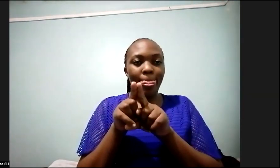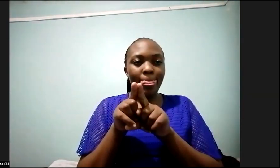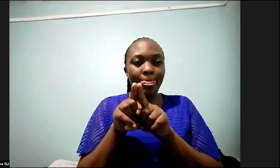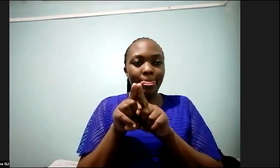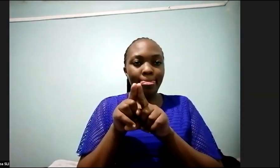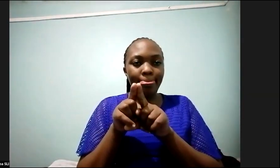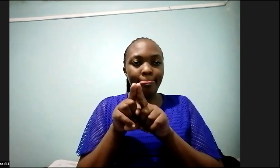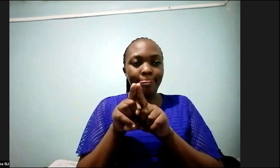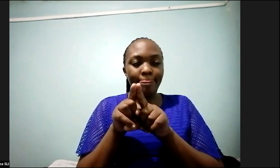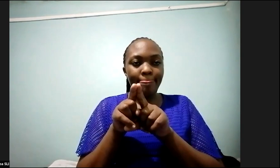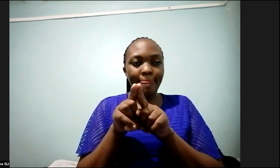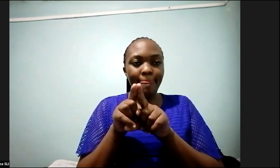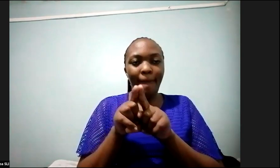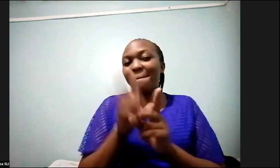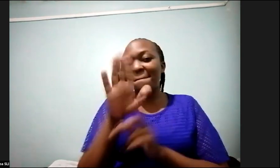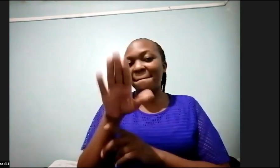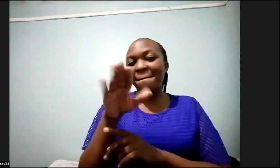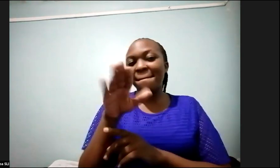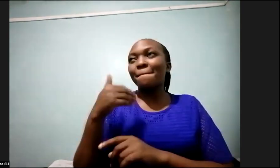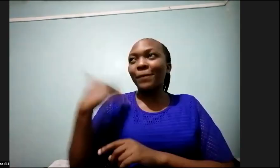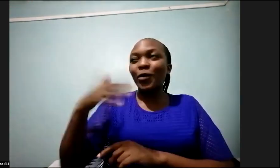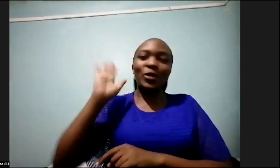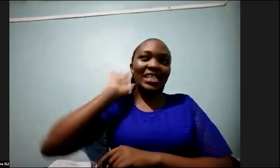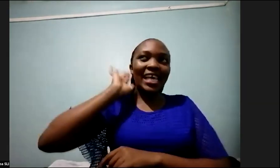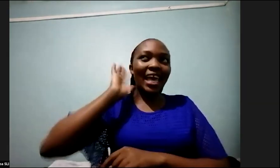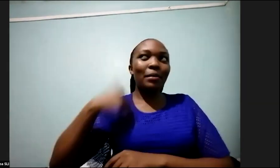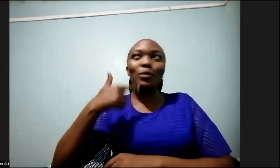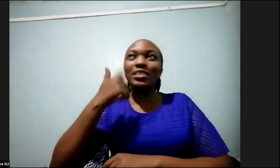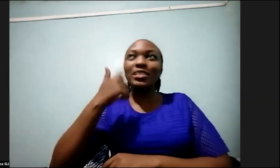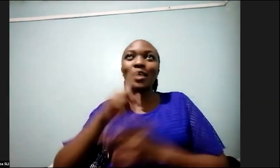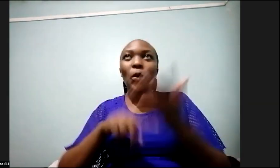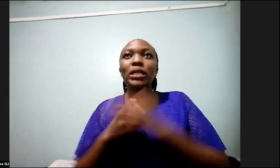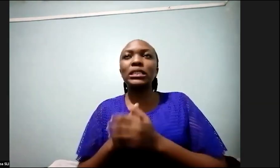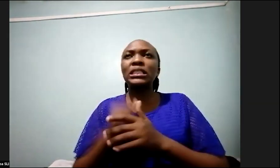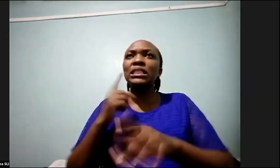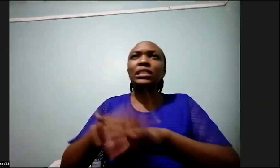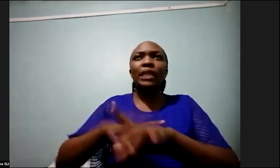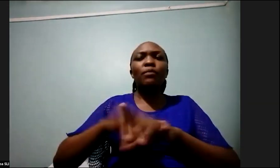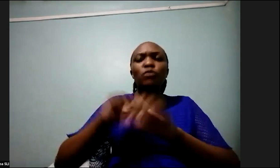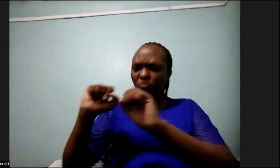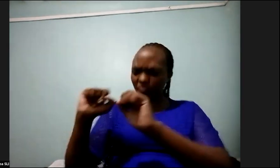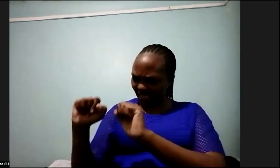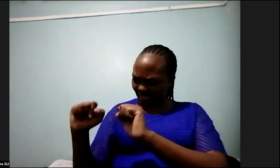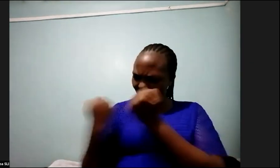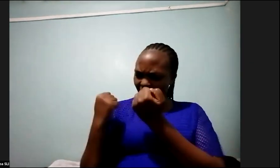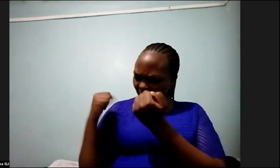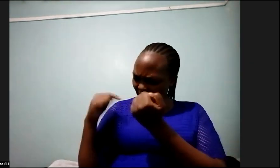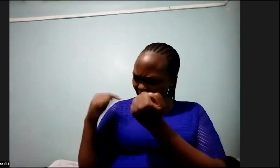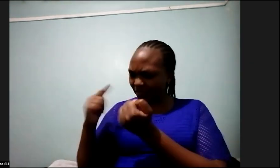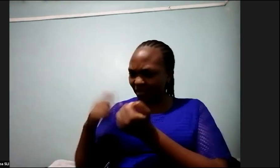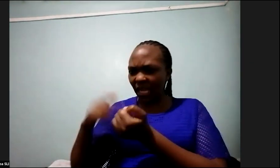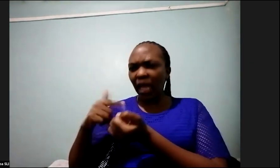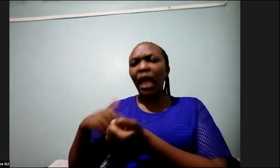Ile time umesave, that time that you've already saved is when you get a call from the village. Your uncle has